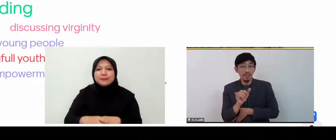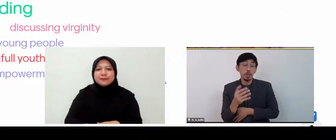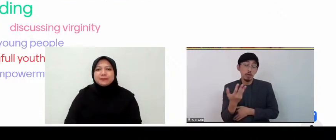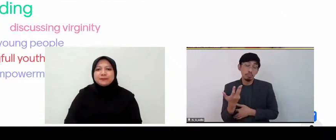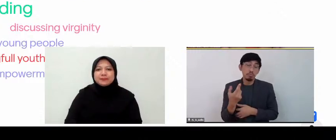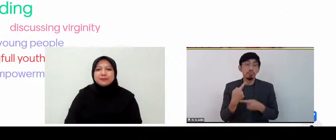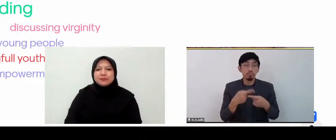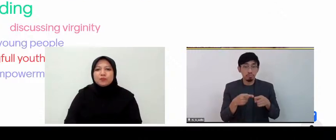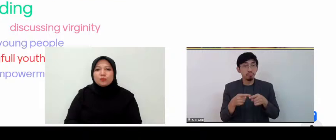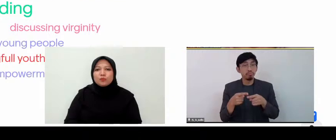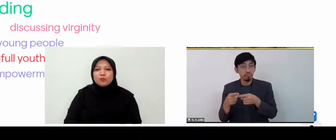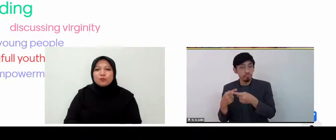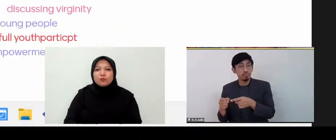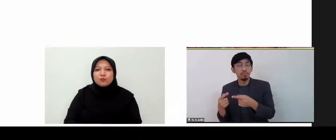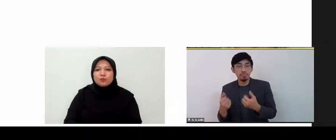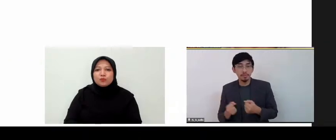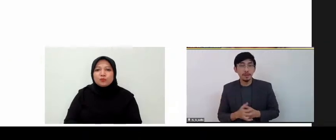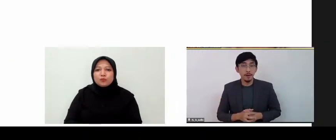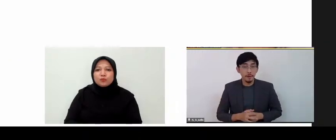question here.